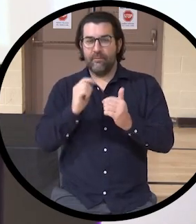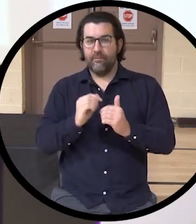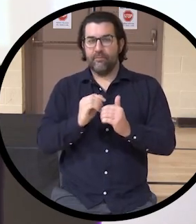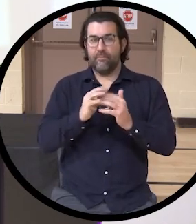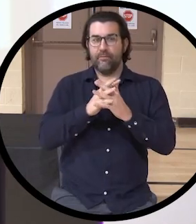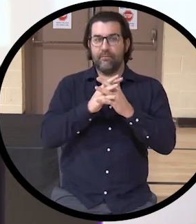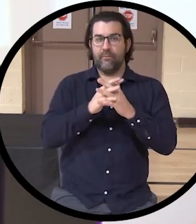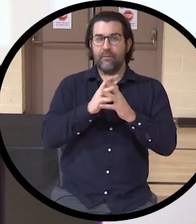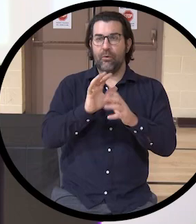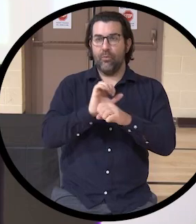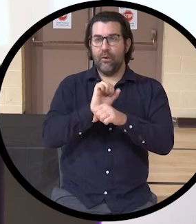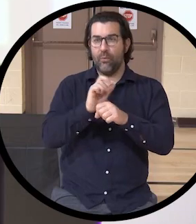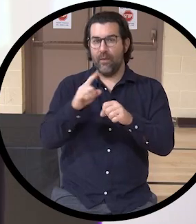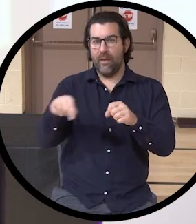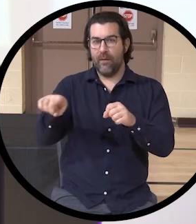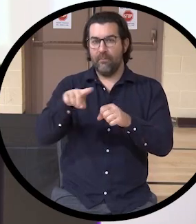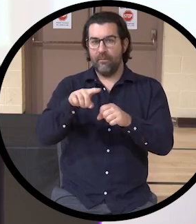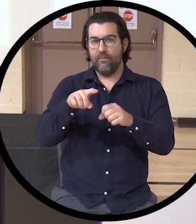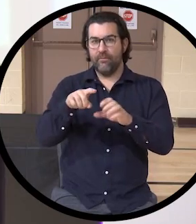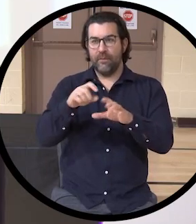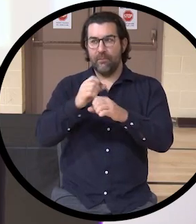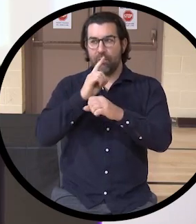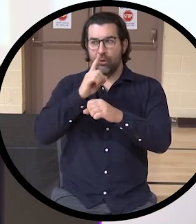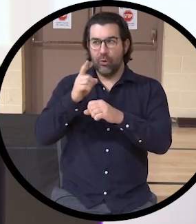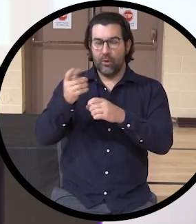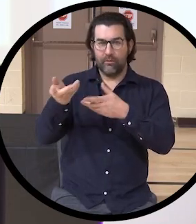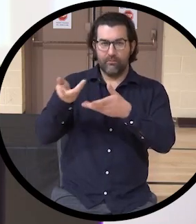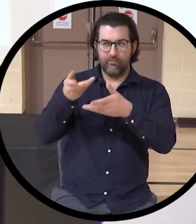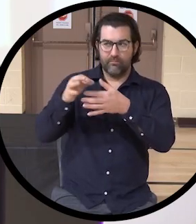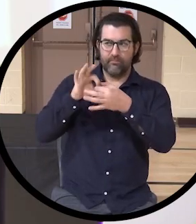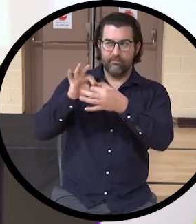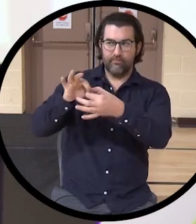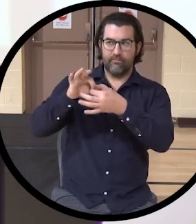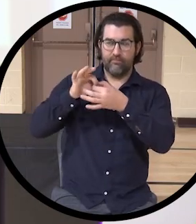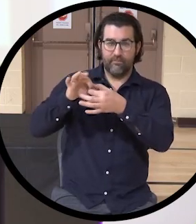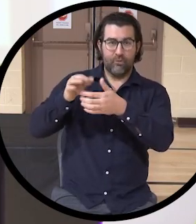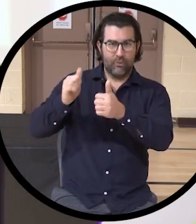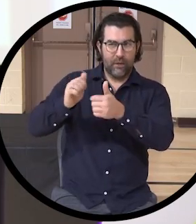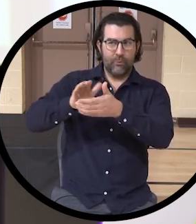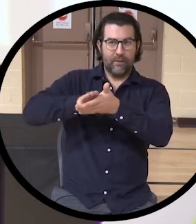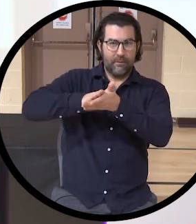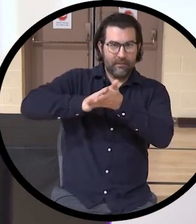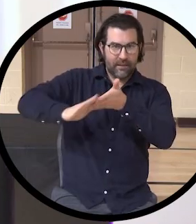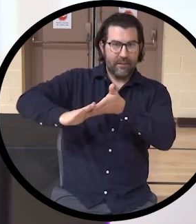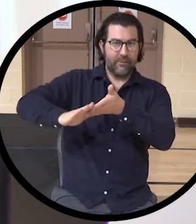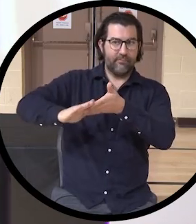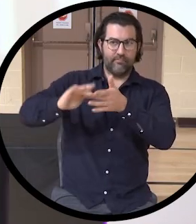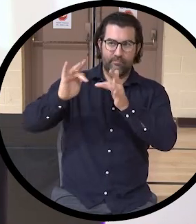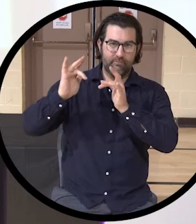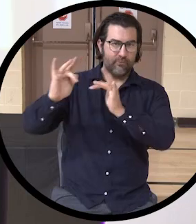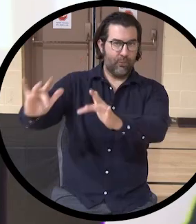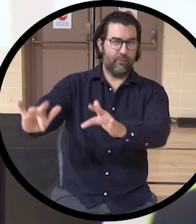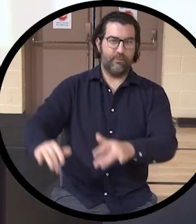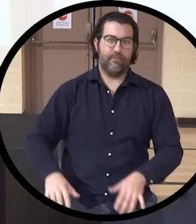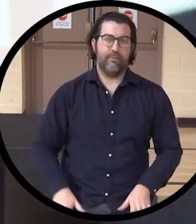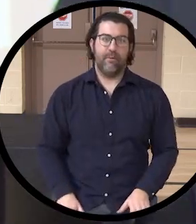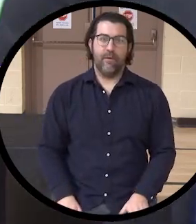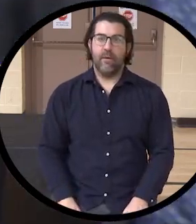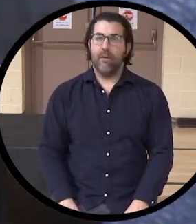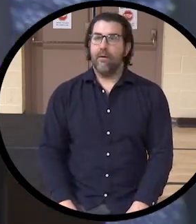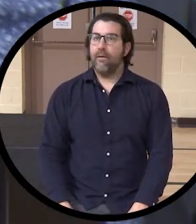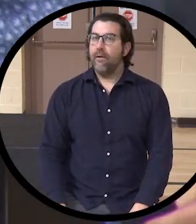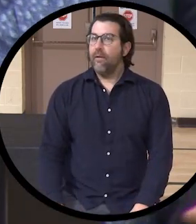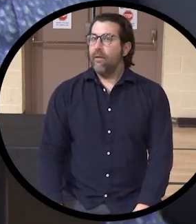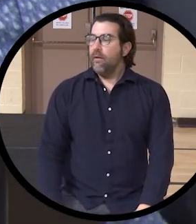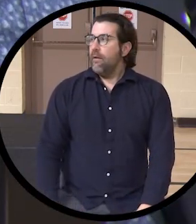but we will be working with them to make sure that they're aware of this and doing their best to try to keep it clear. Yeah. Can I